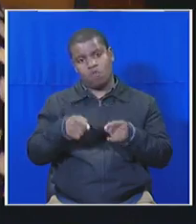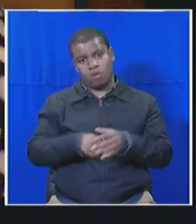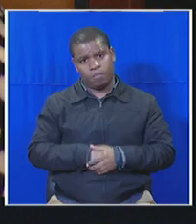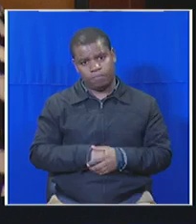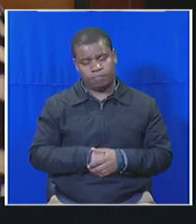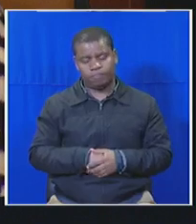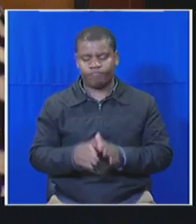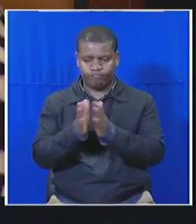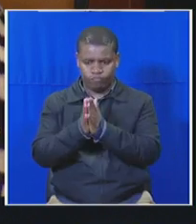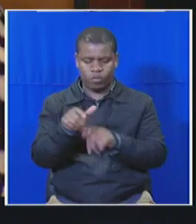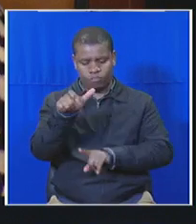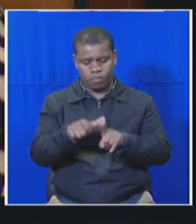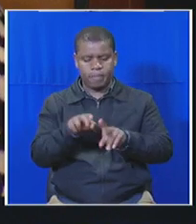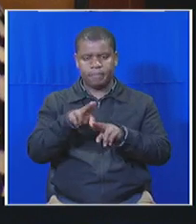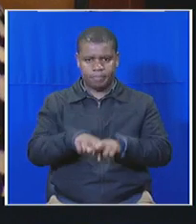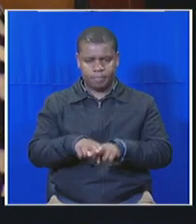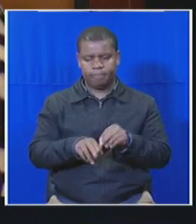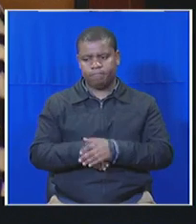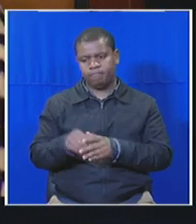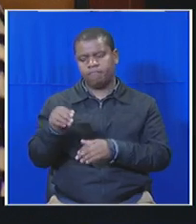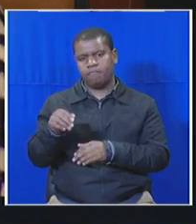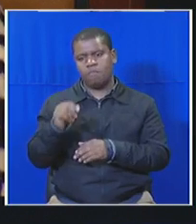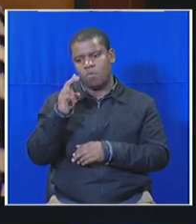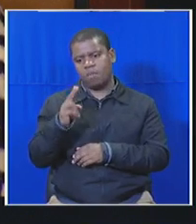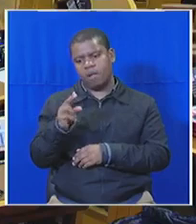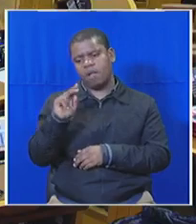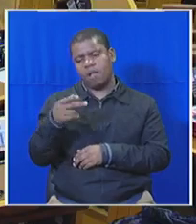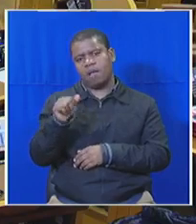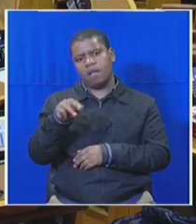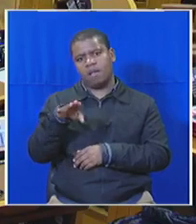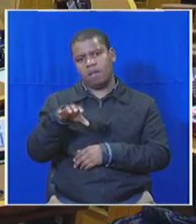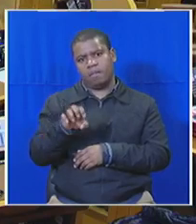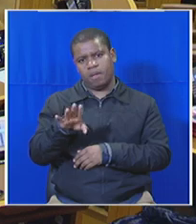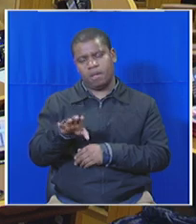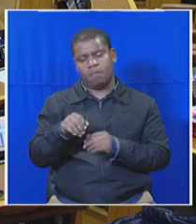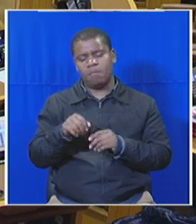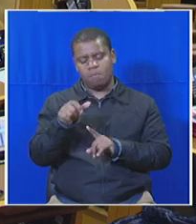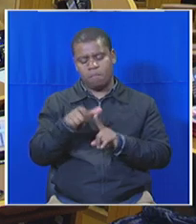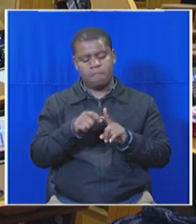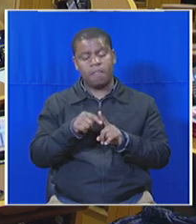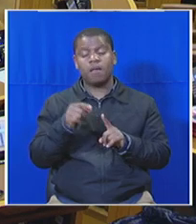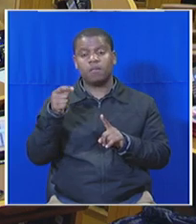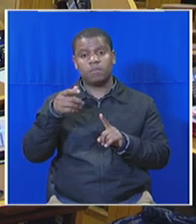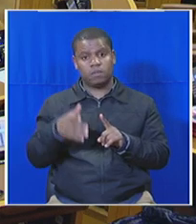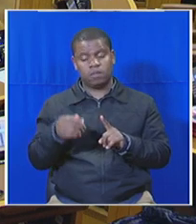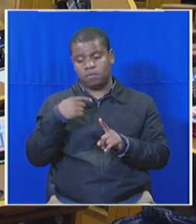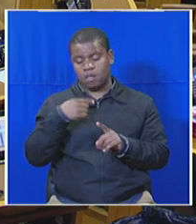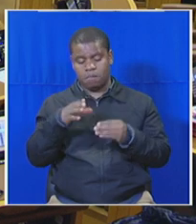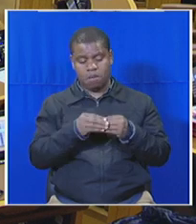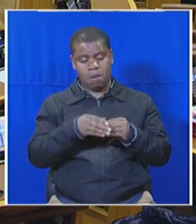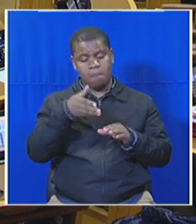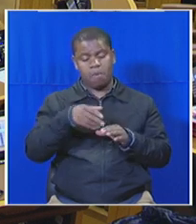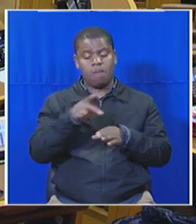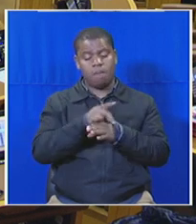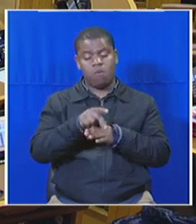take your seat? Honourable Hadebe. The Speaker has just said the member of this House has conspired